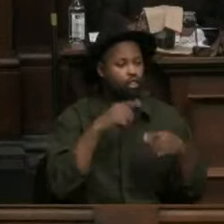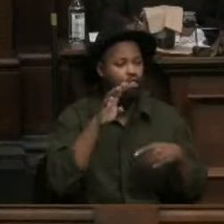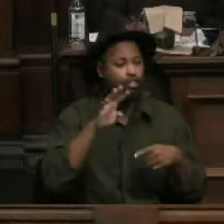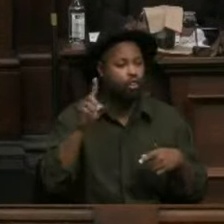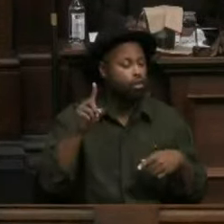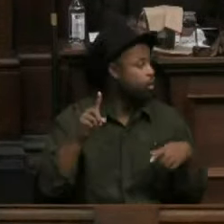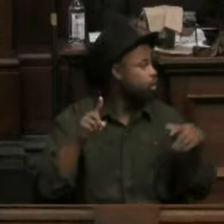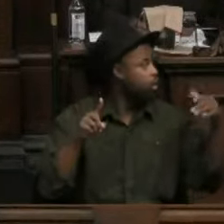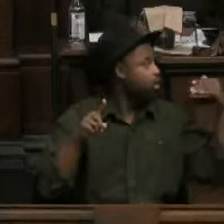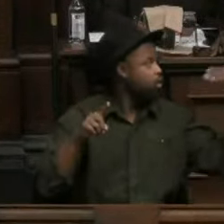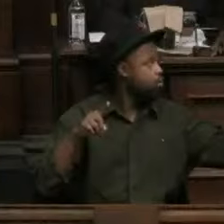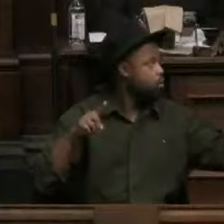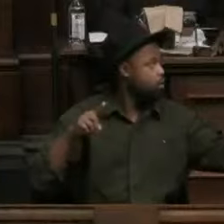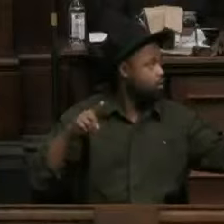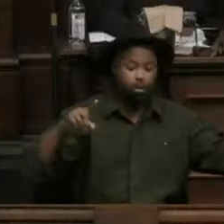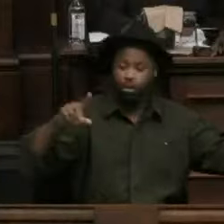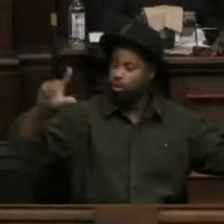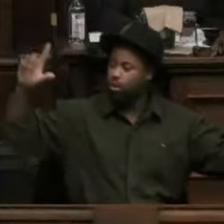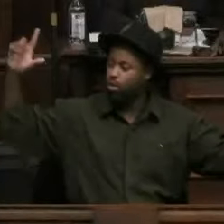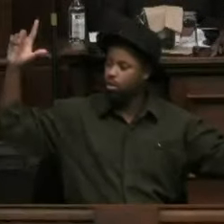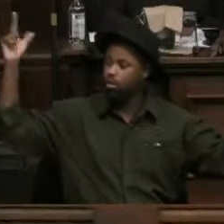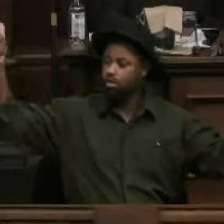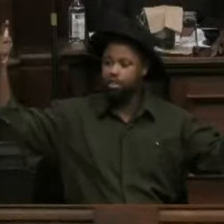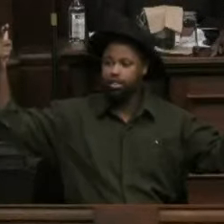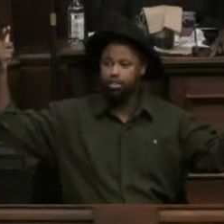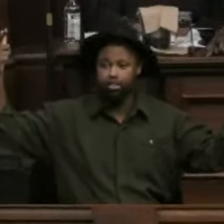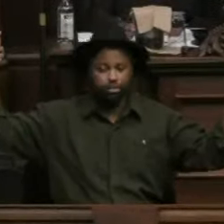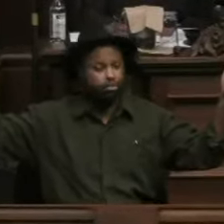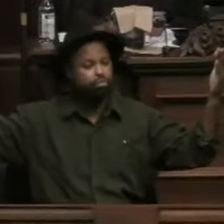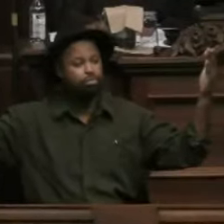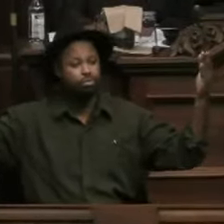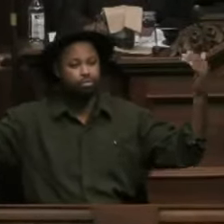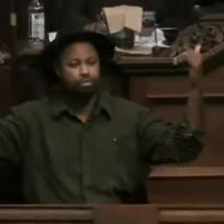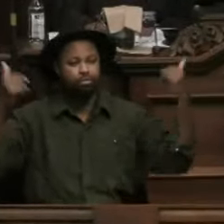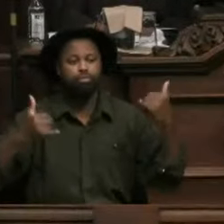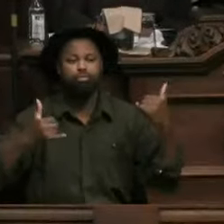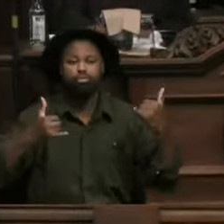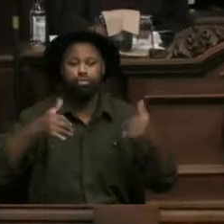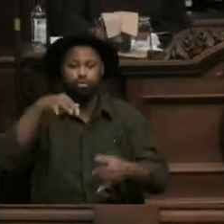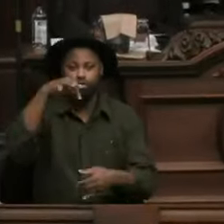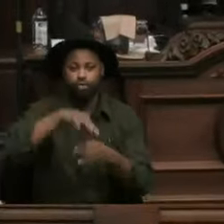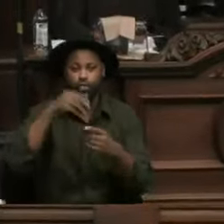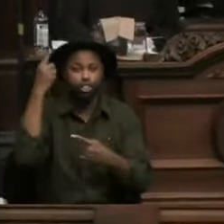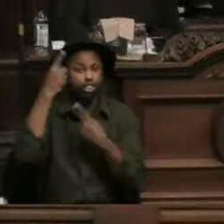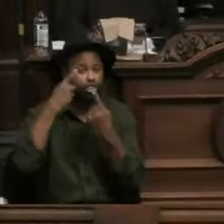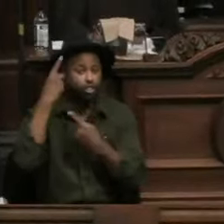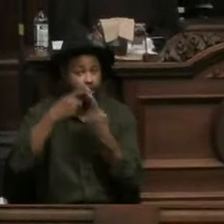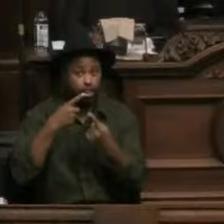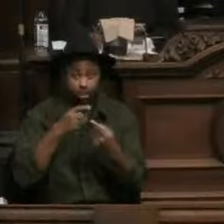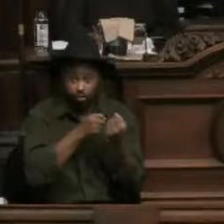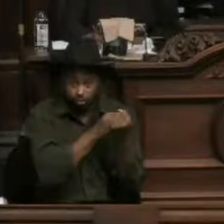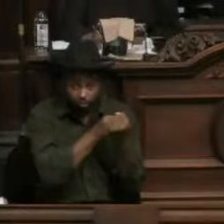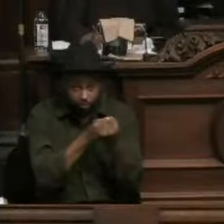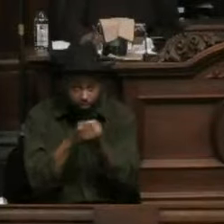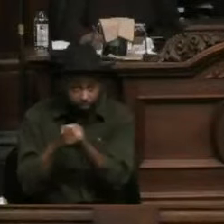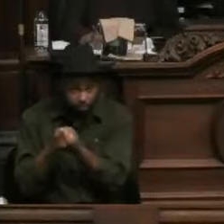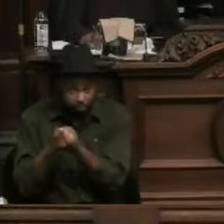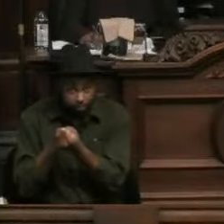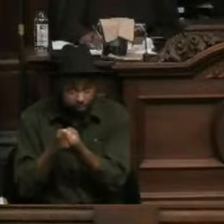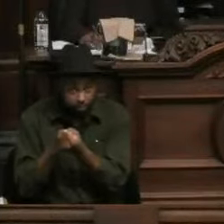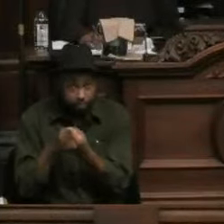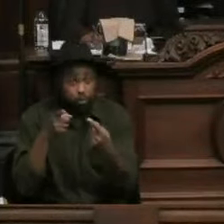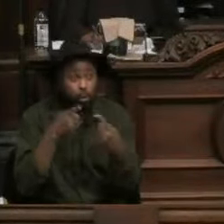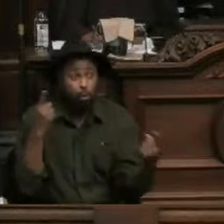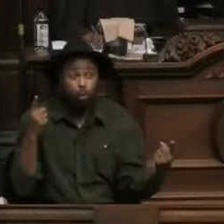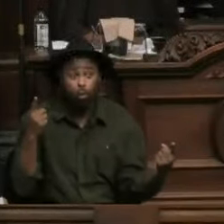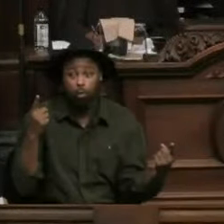It's been moved. Second. It's been seconded. Now we'll vote on considering the matter. All those in favor say aye. Aye. Aye.